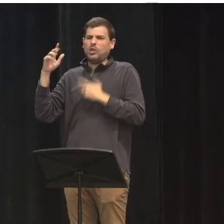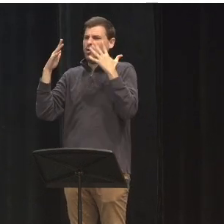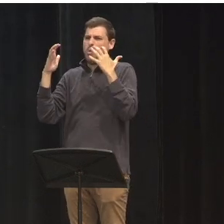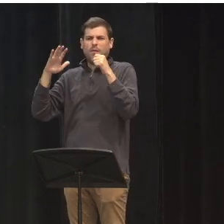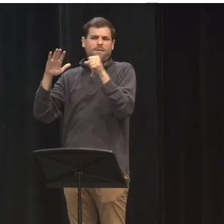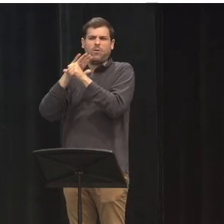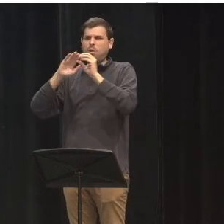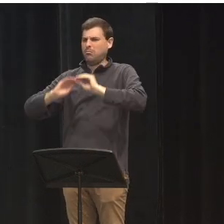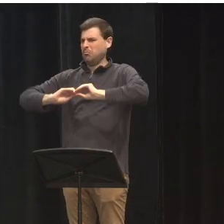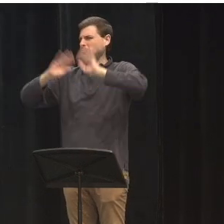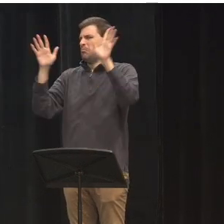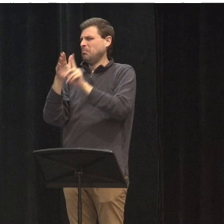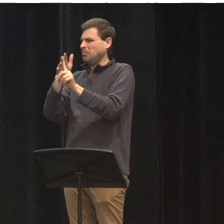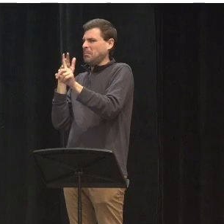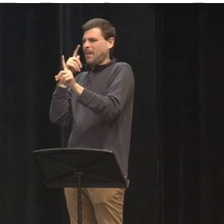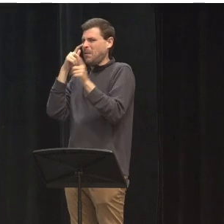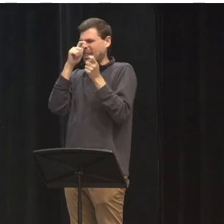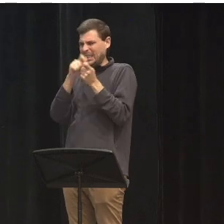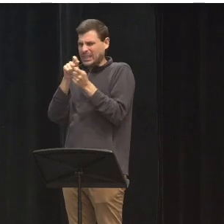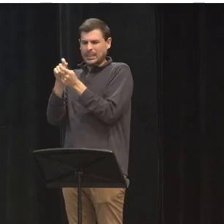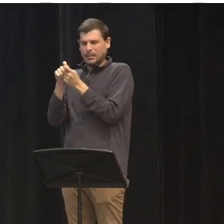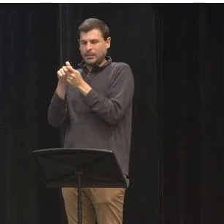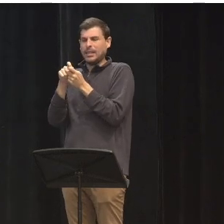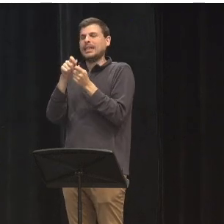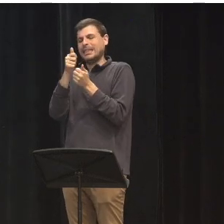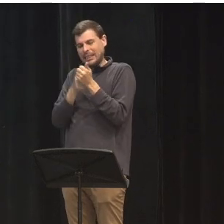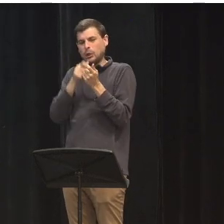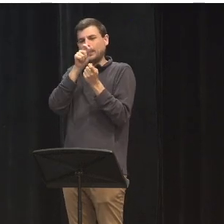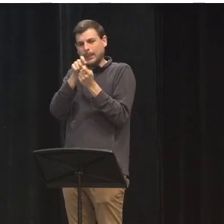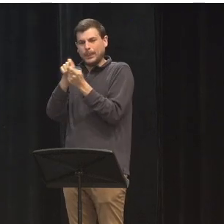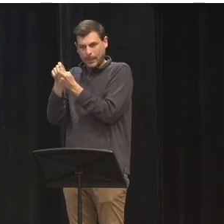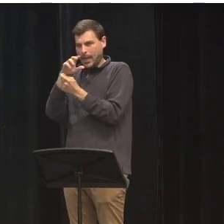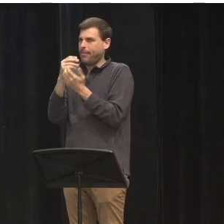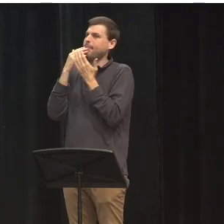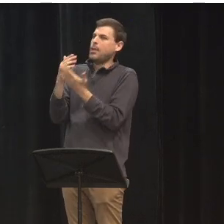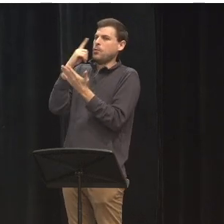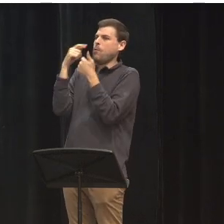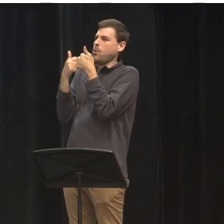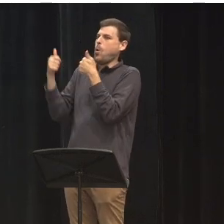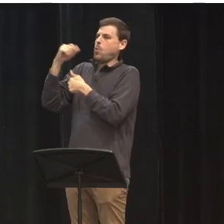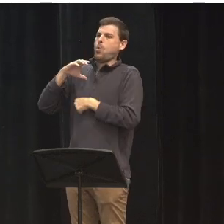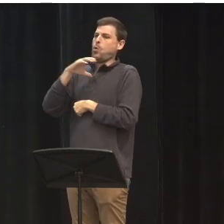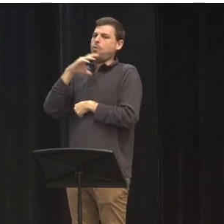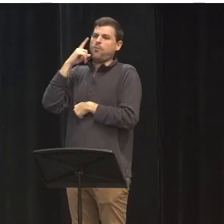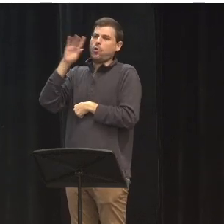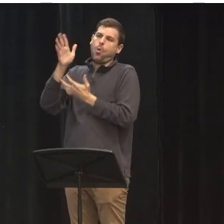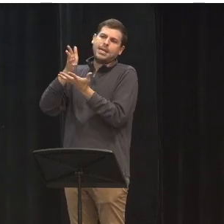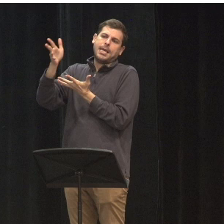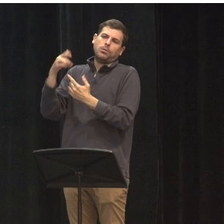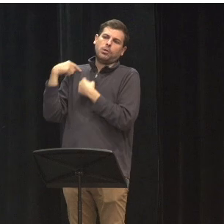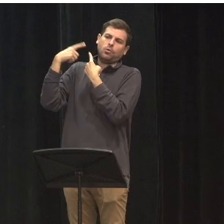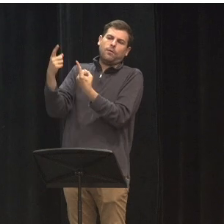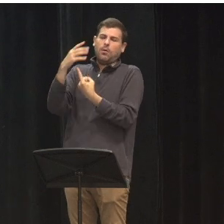full written comments at all aspects of the DEIS and thanks the Battery Park City Authority very much for their engagement with the community on